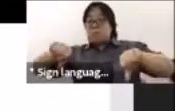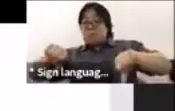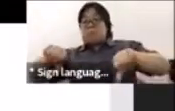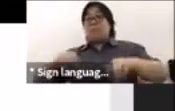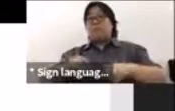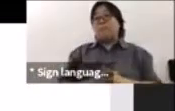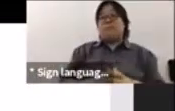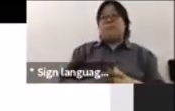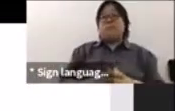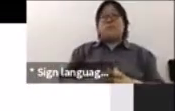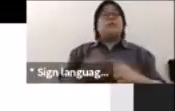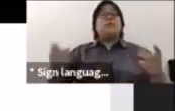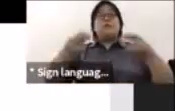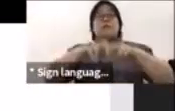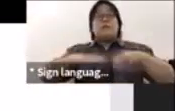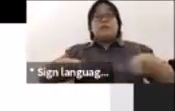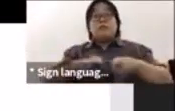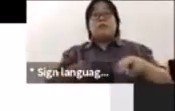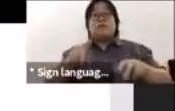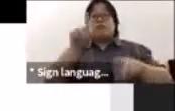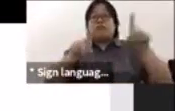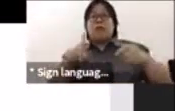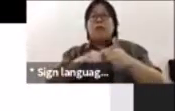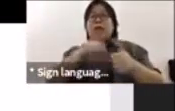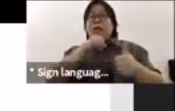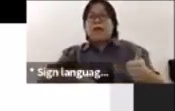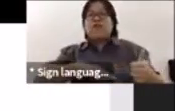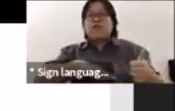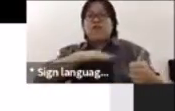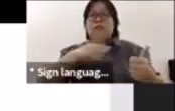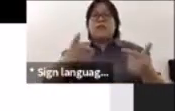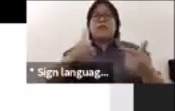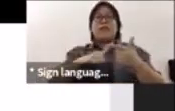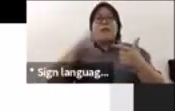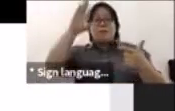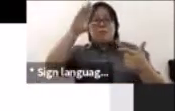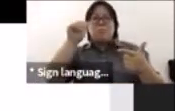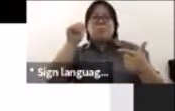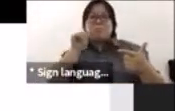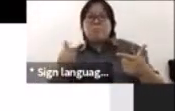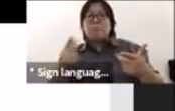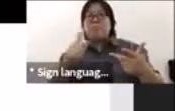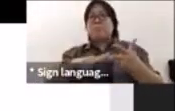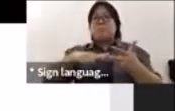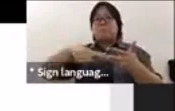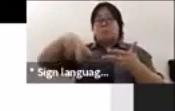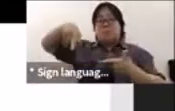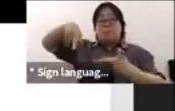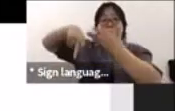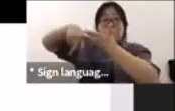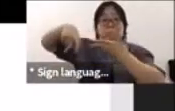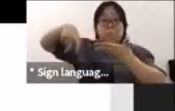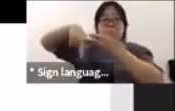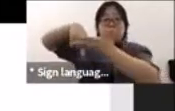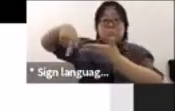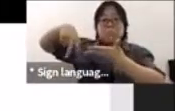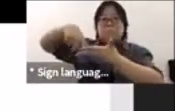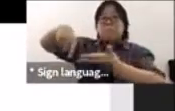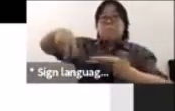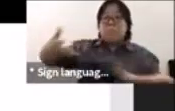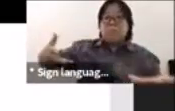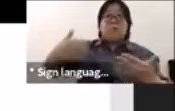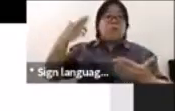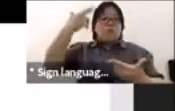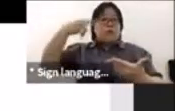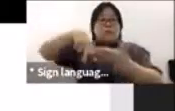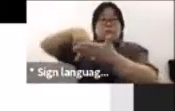study variable here, we have used the age in categories, sex, male or female, level of amputation, below knee amputation, above knee